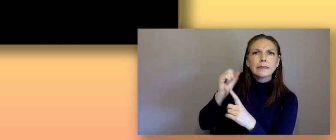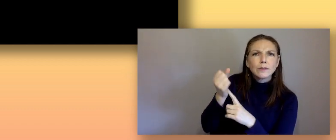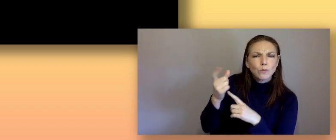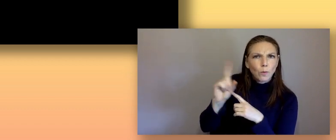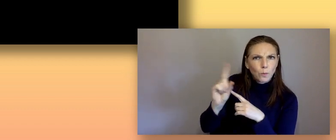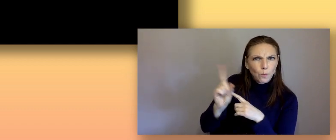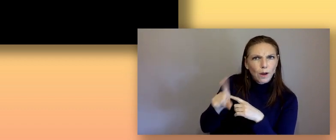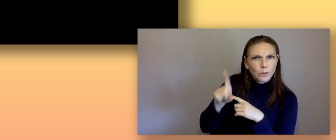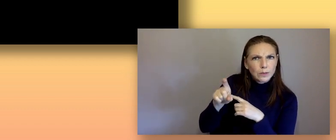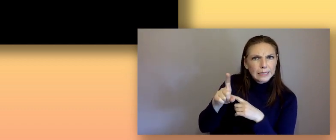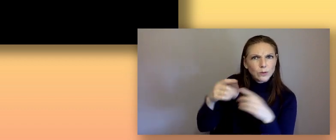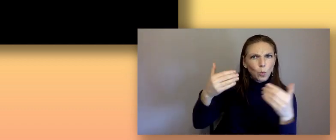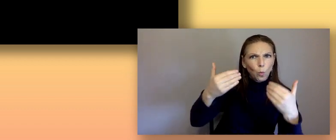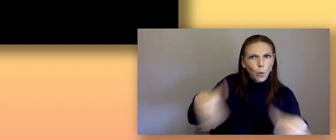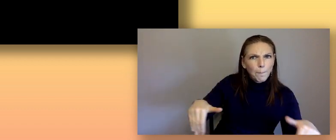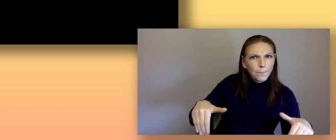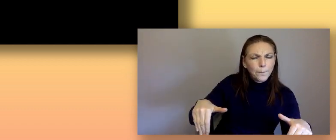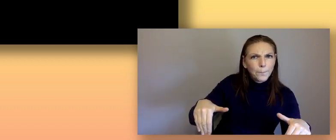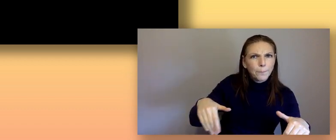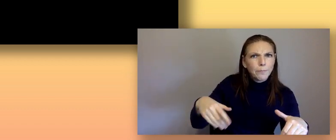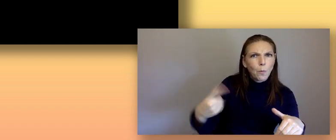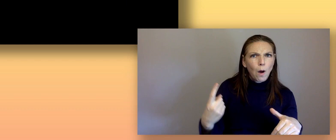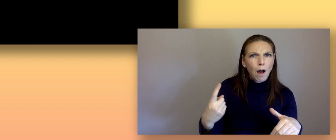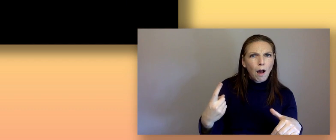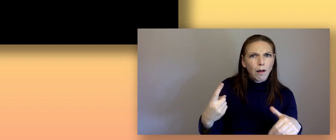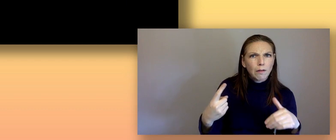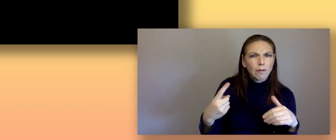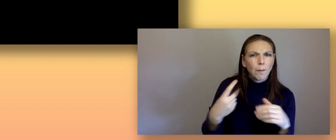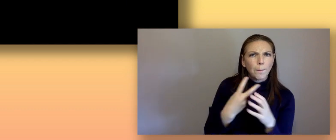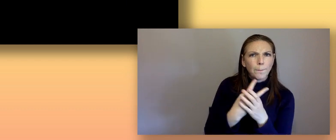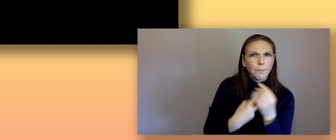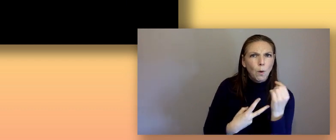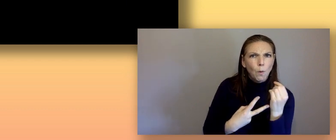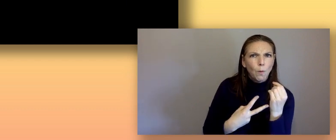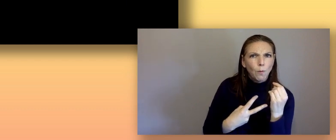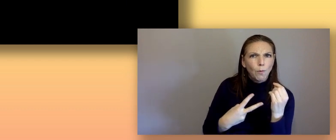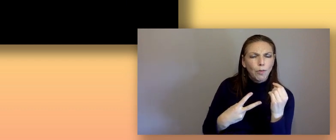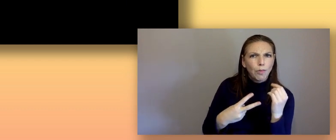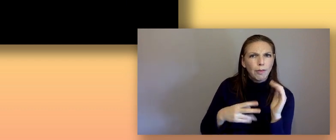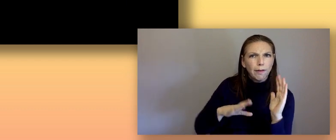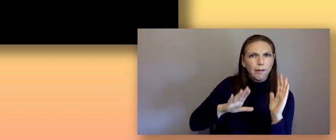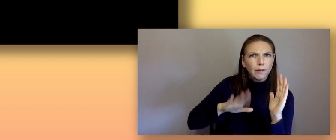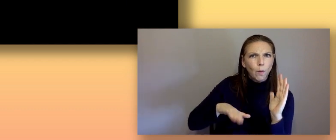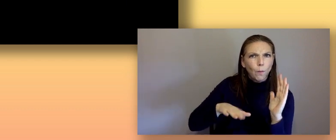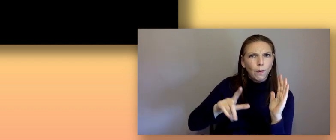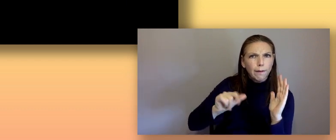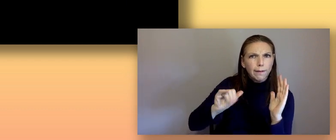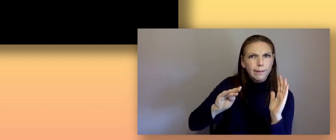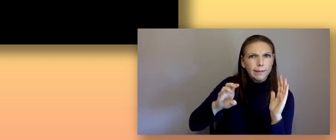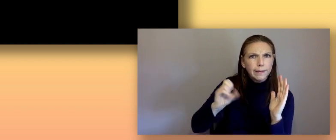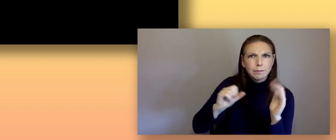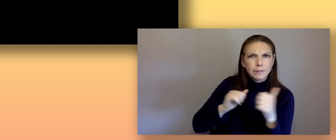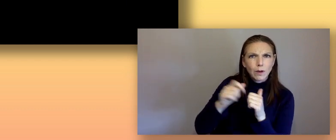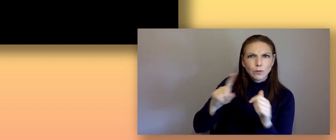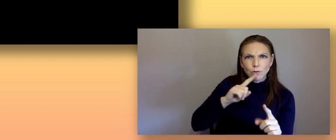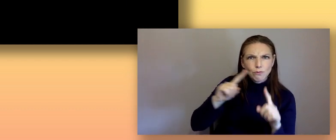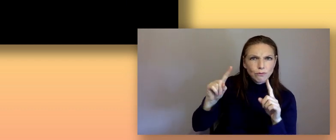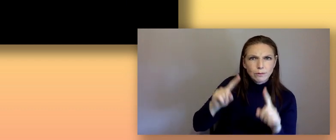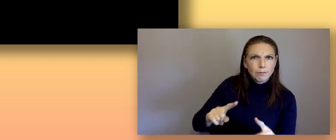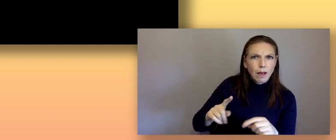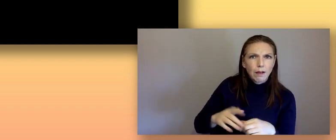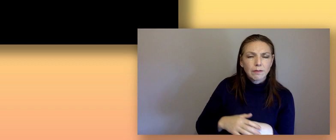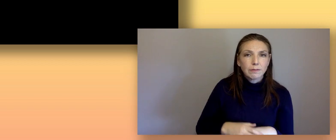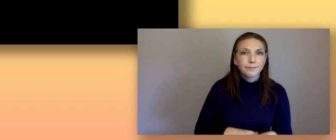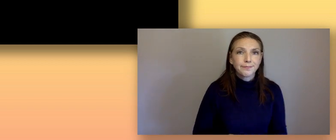situation where it is necessary to remove one or both of your lower limbs, how do you respond?